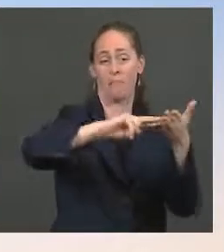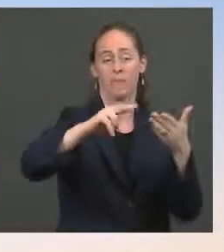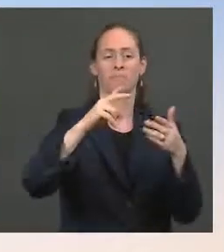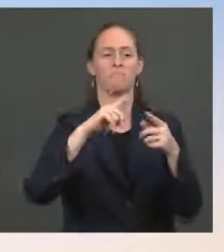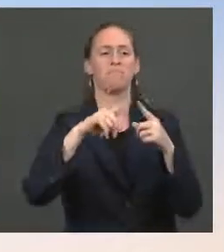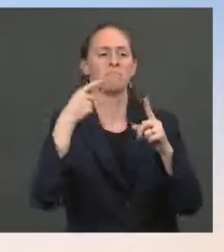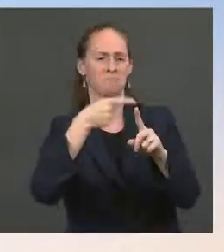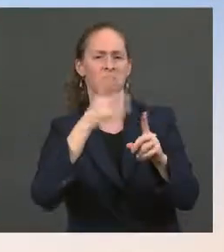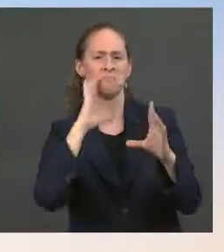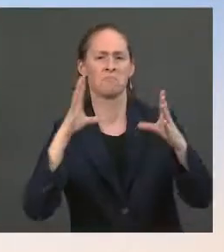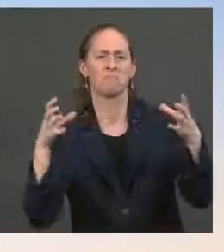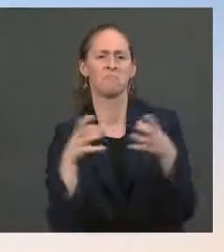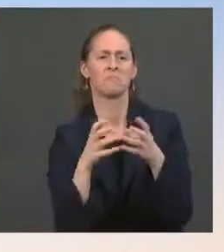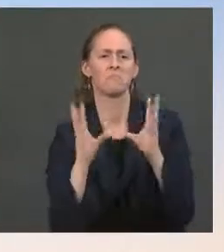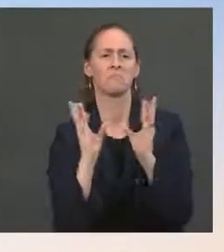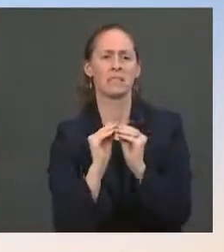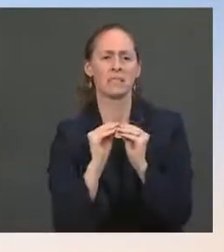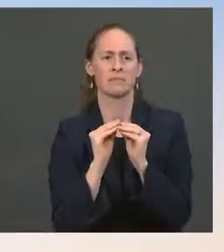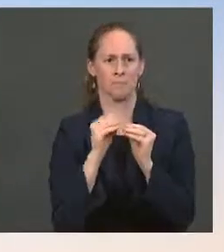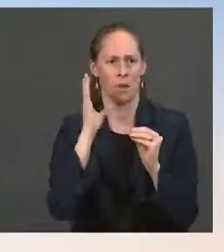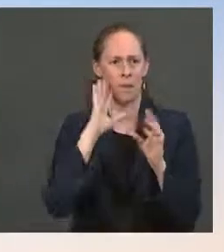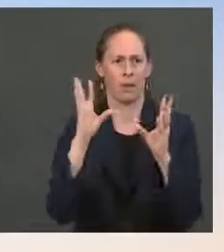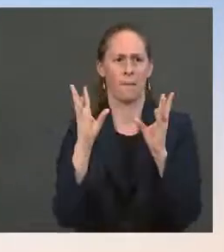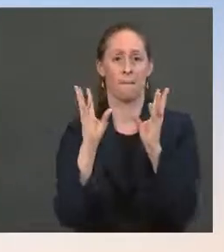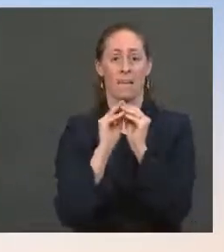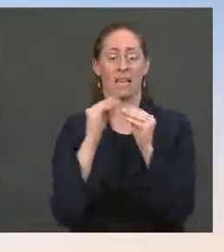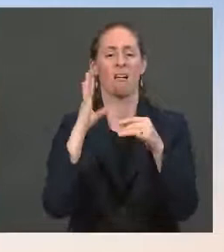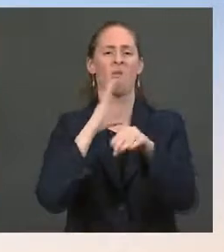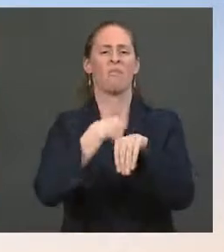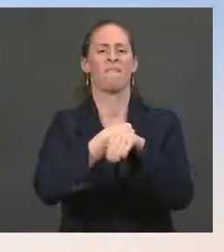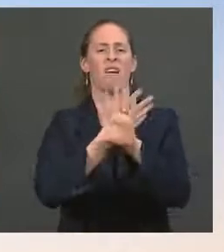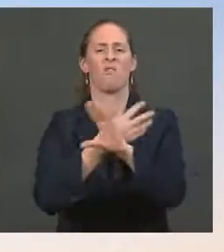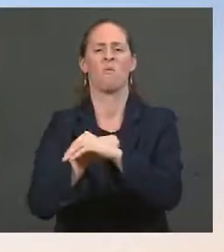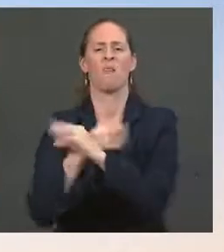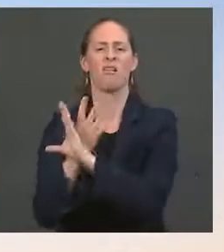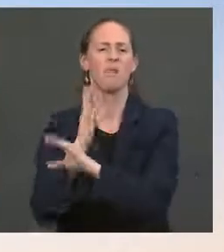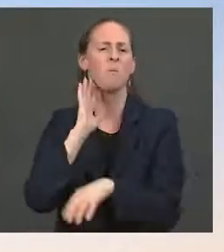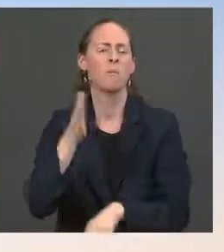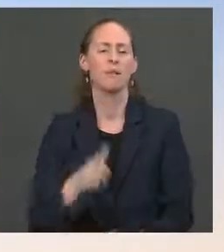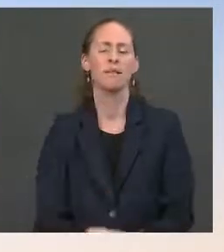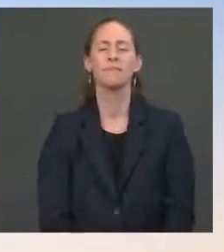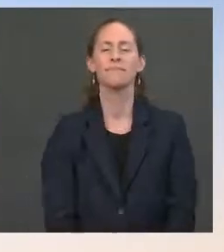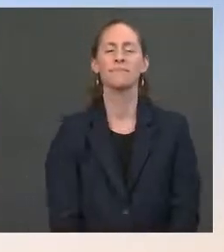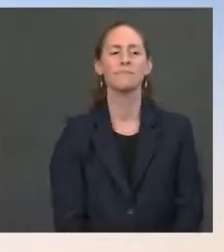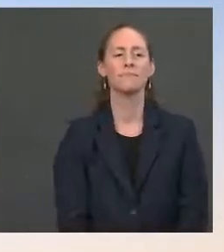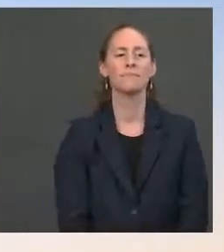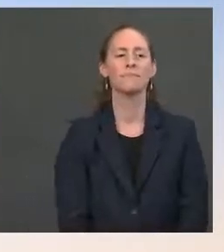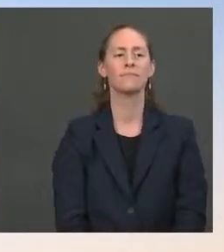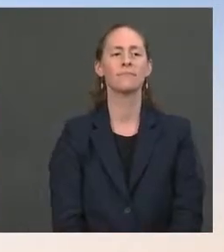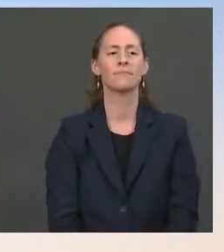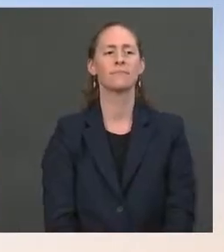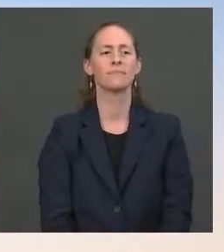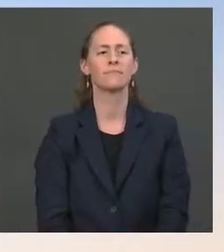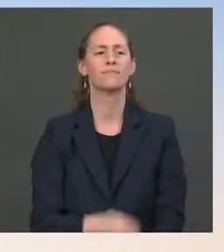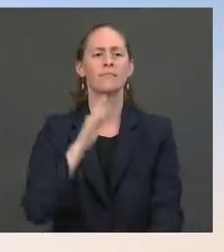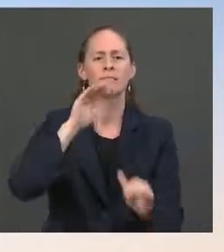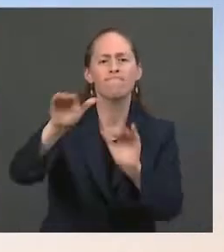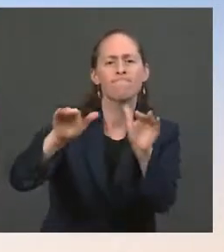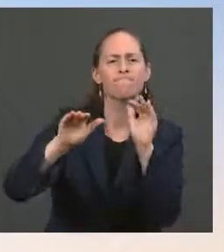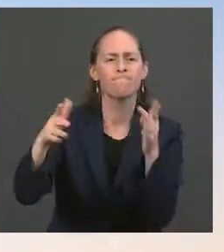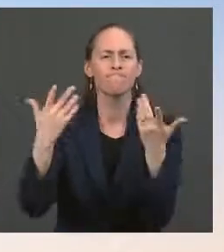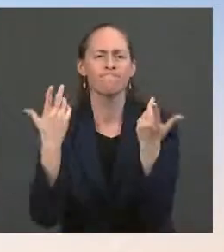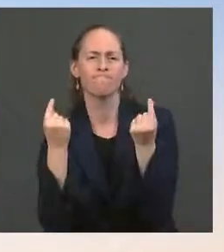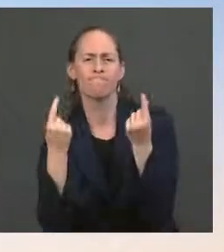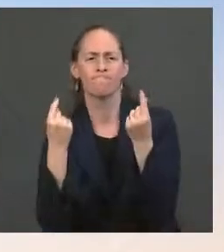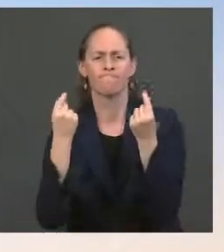the meetings are virtual. We have been in touch, or we've stayed in touch with staff and a range of members over the course of the